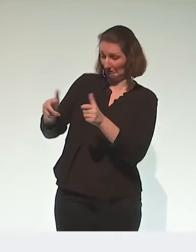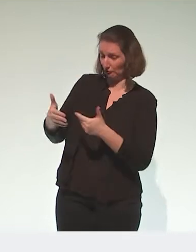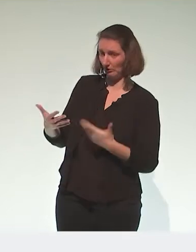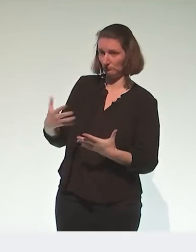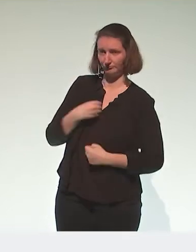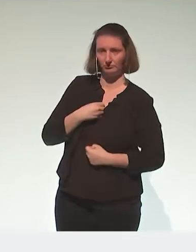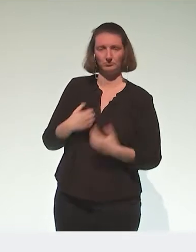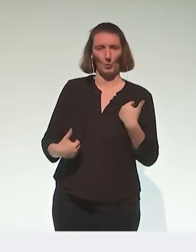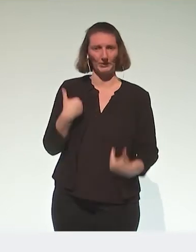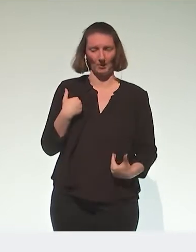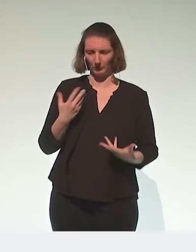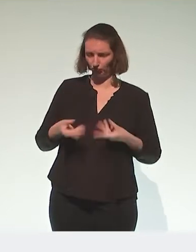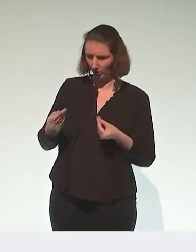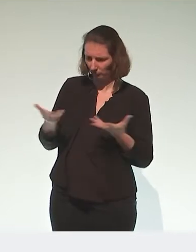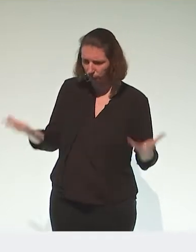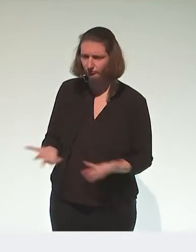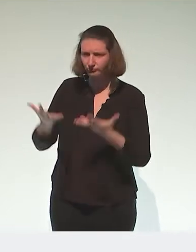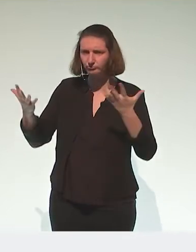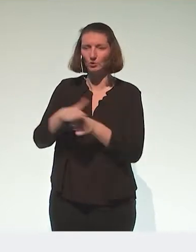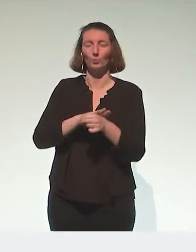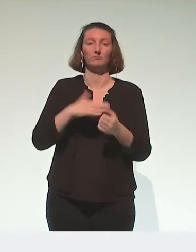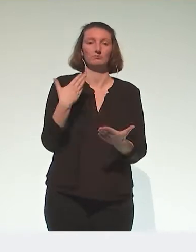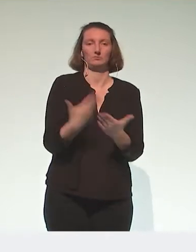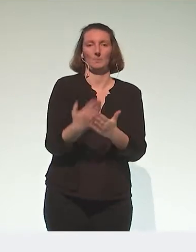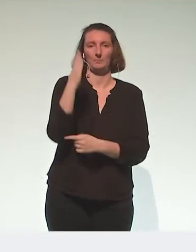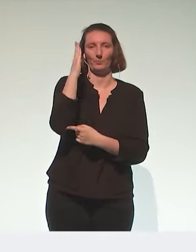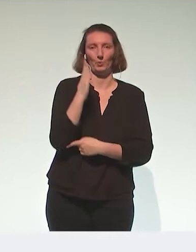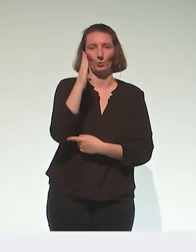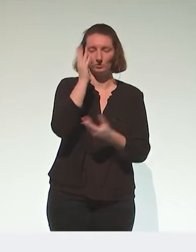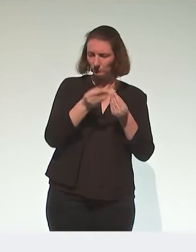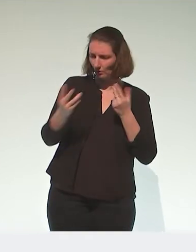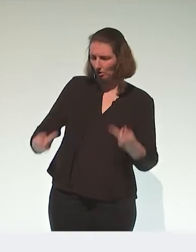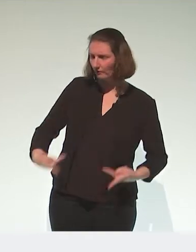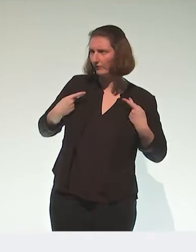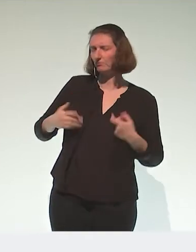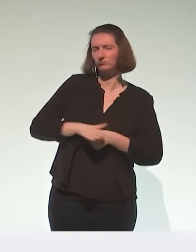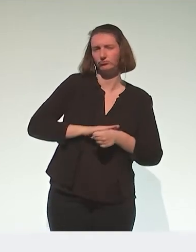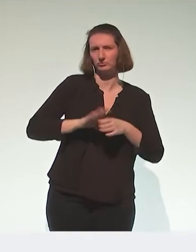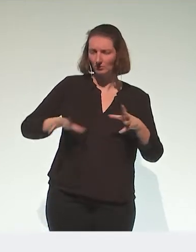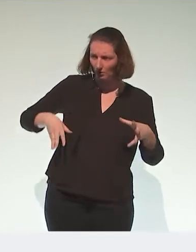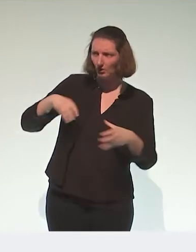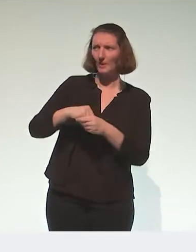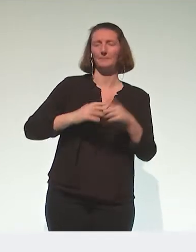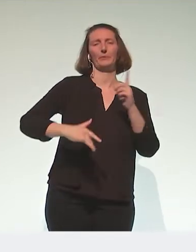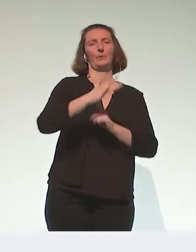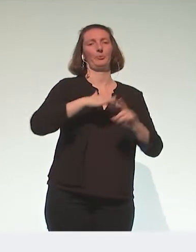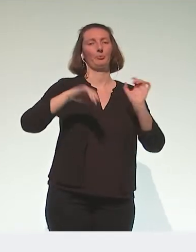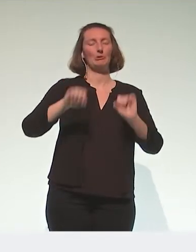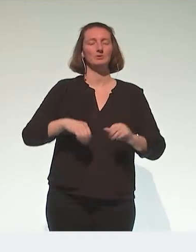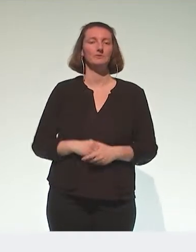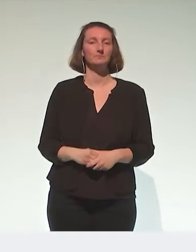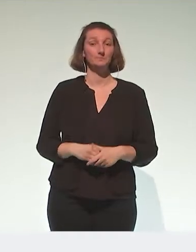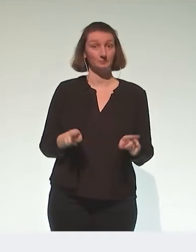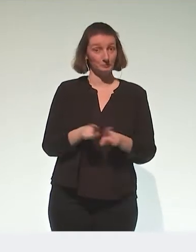People with disabilities must be fully included in order for them to fully participate in